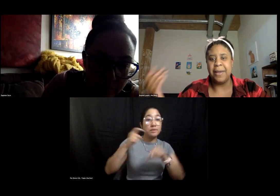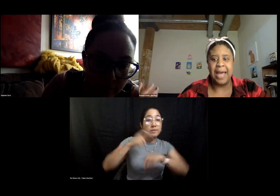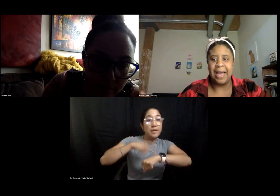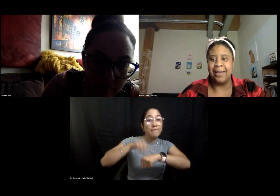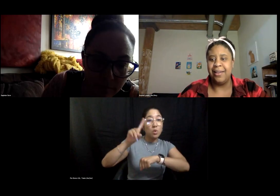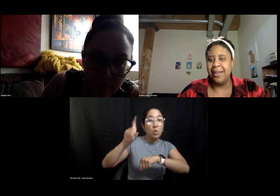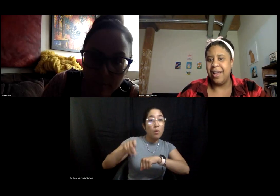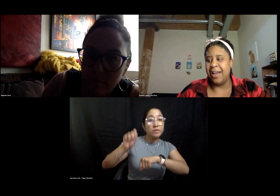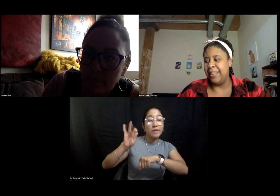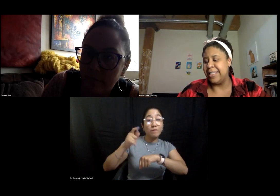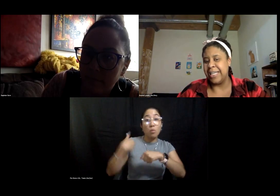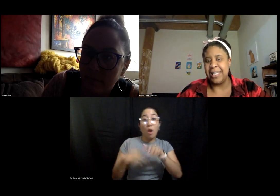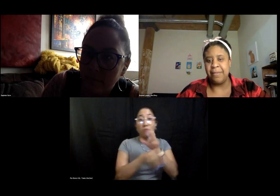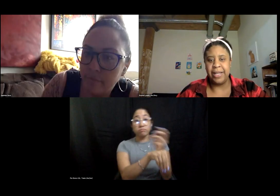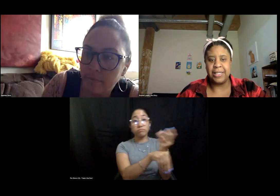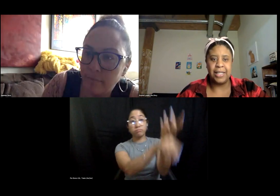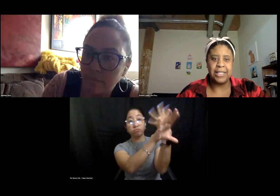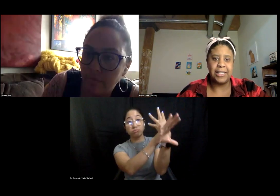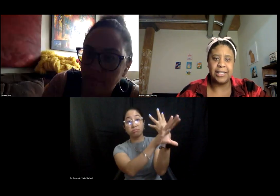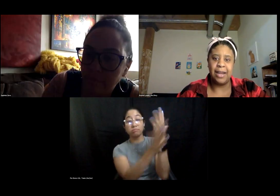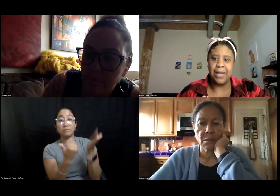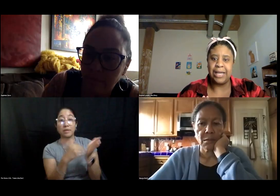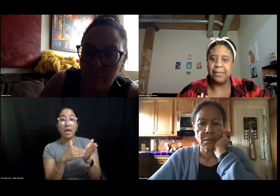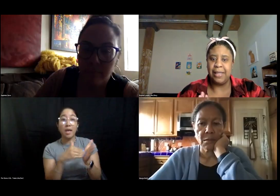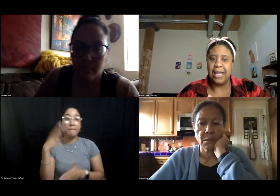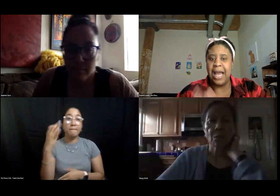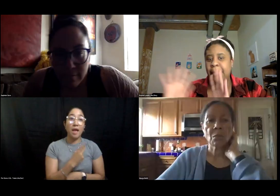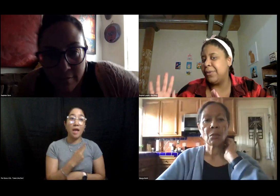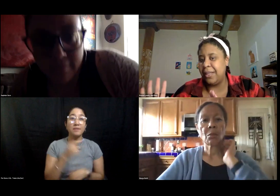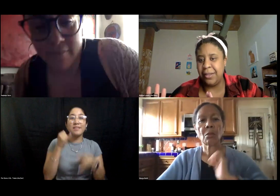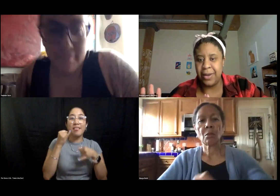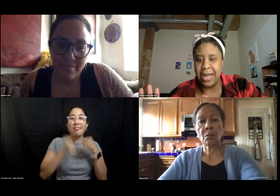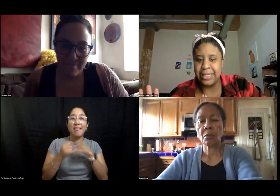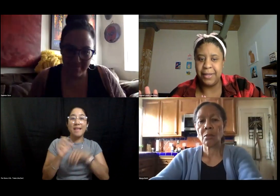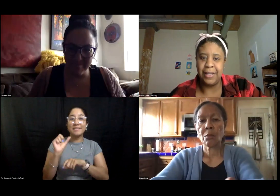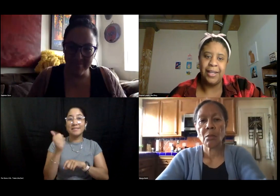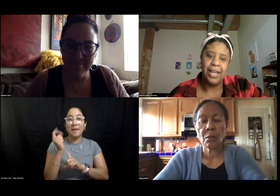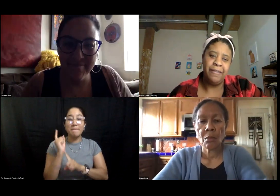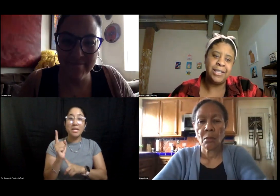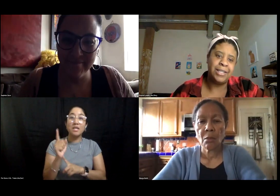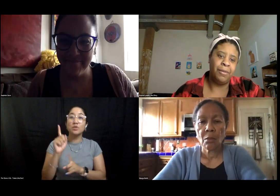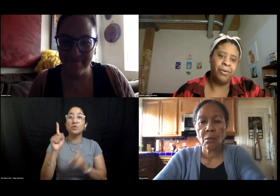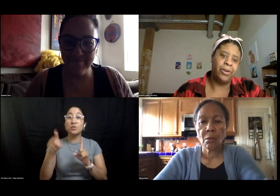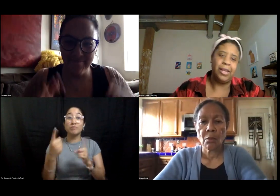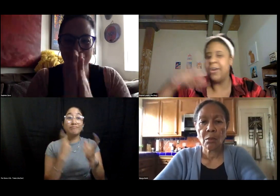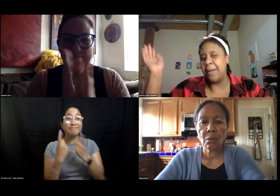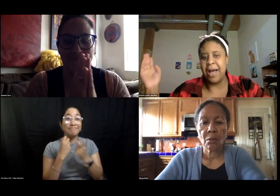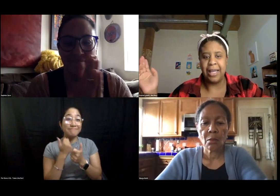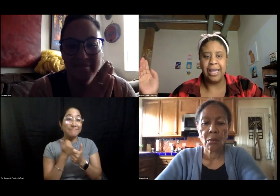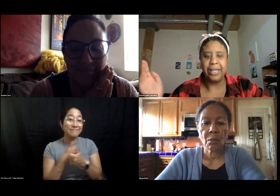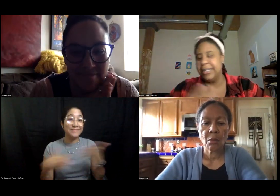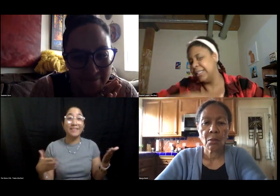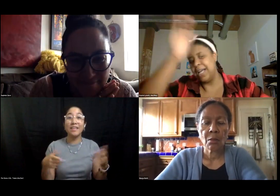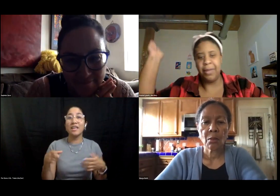on, please come back. In these next 10 minutes, this is a time to ask me absolutely anything you wanna ask me. If I said something where you're like, you're